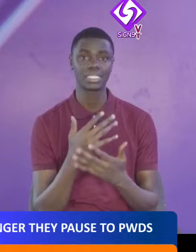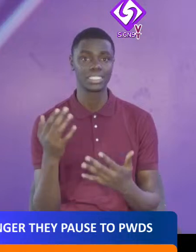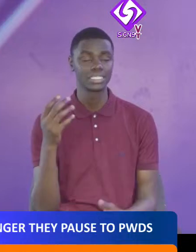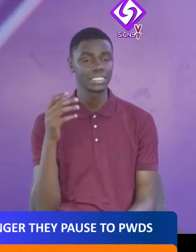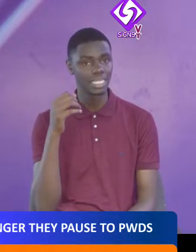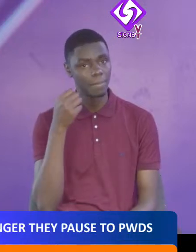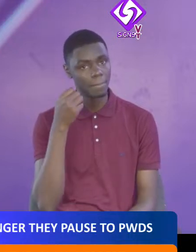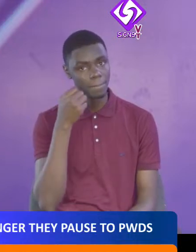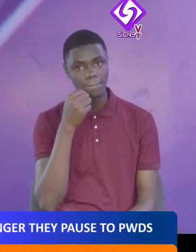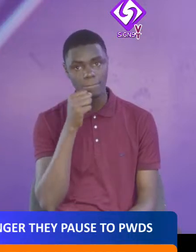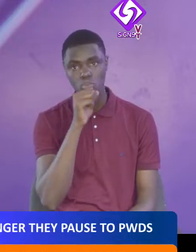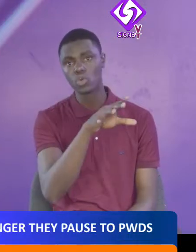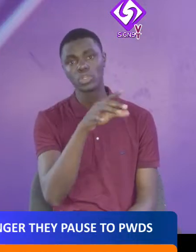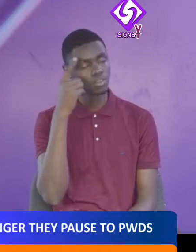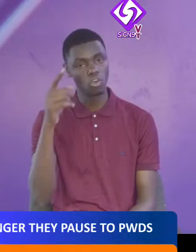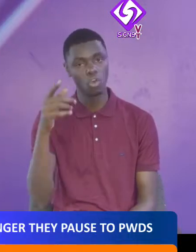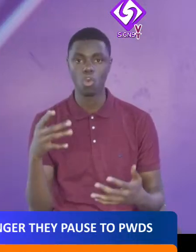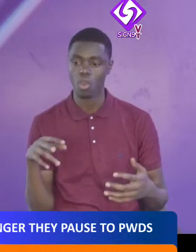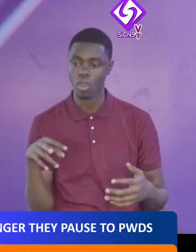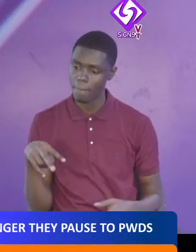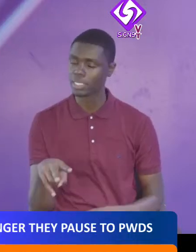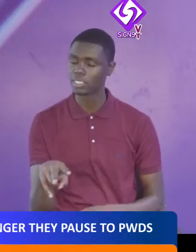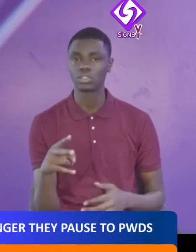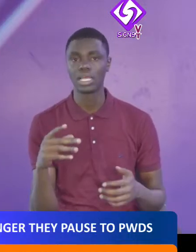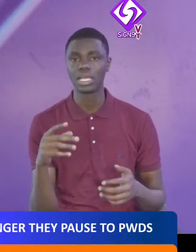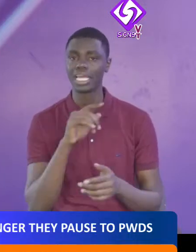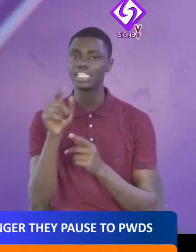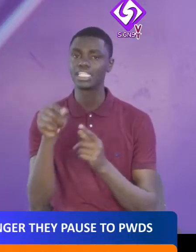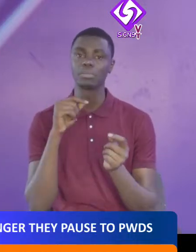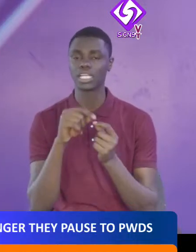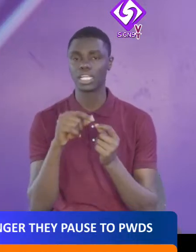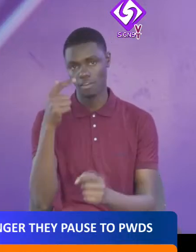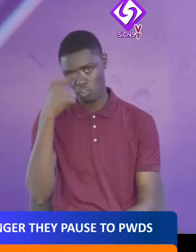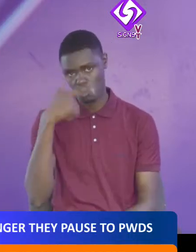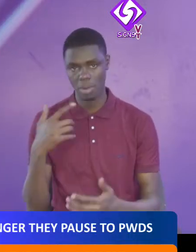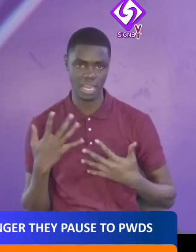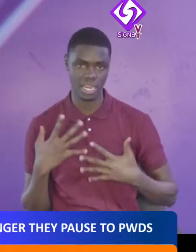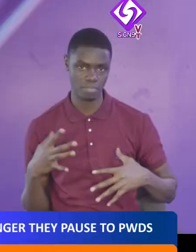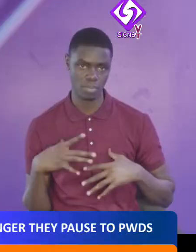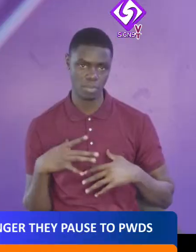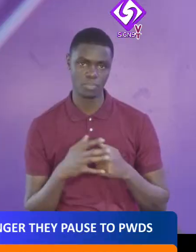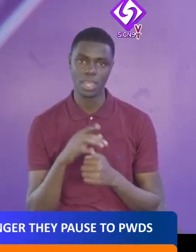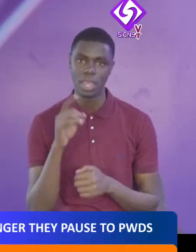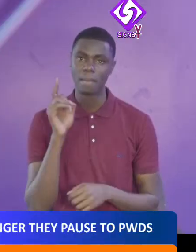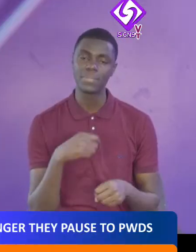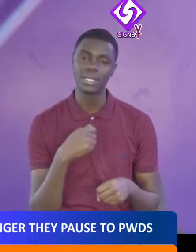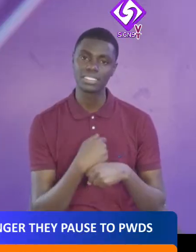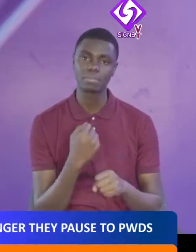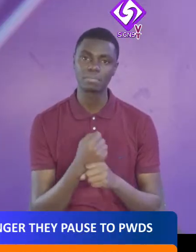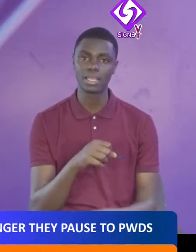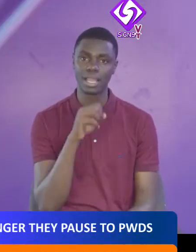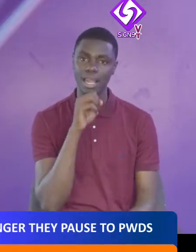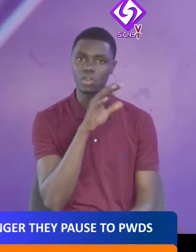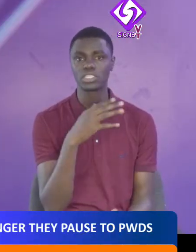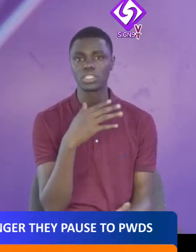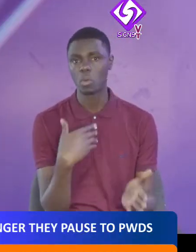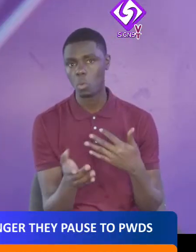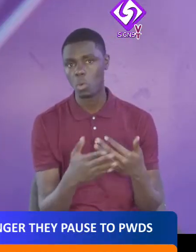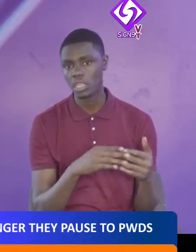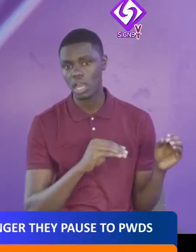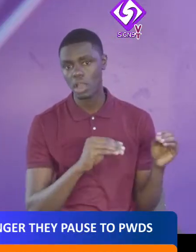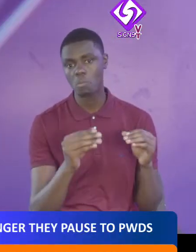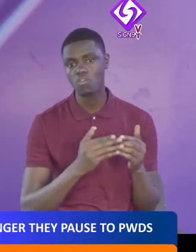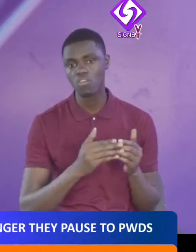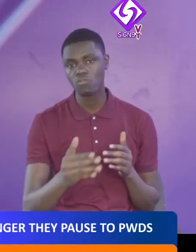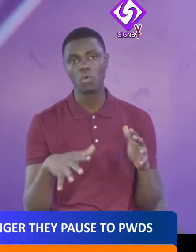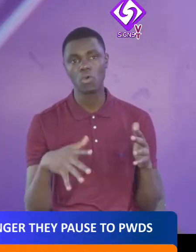sake of the pedestrians, especially persons with visual impairment. So it has to make a noise whether when it's moving forward or when